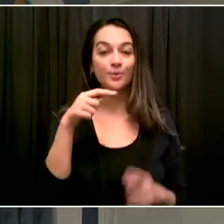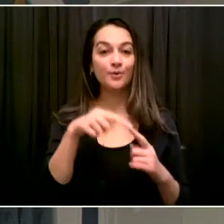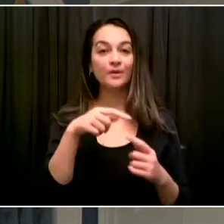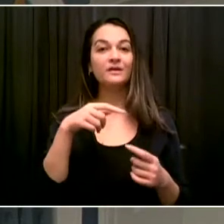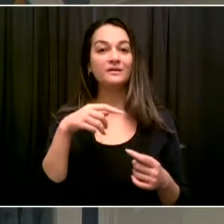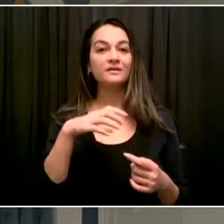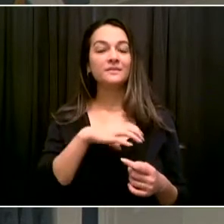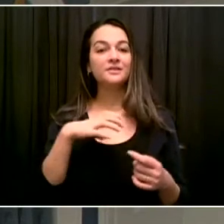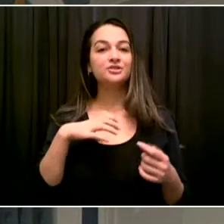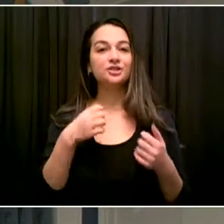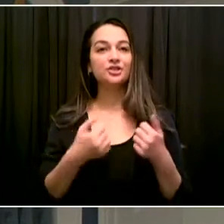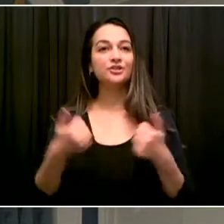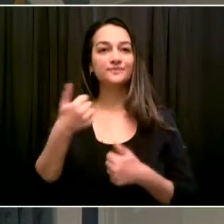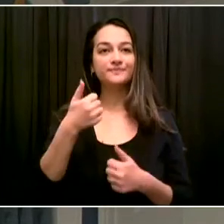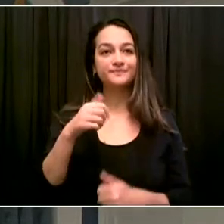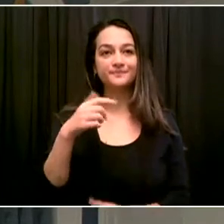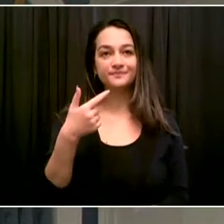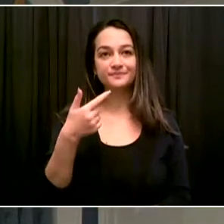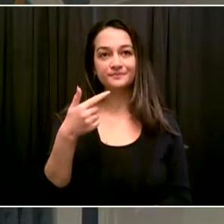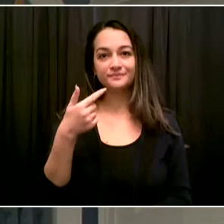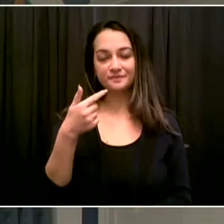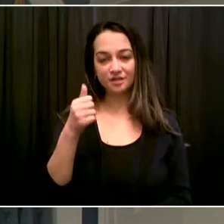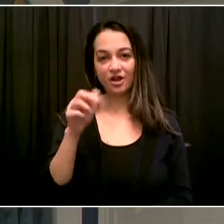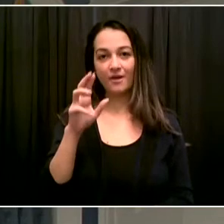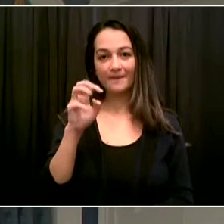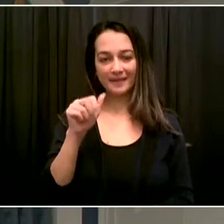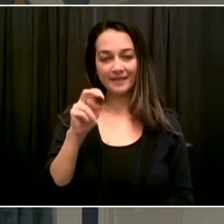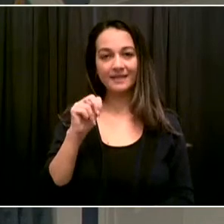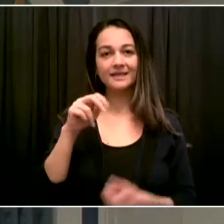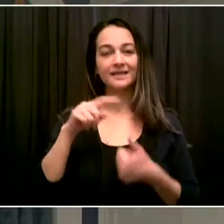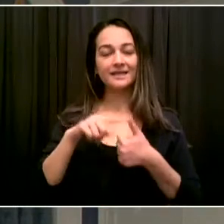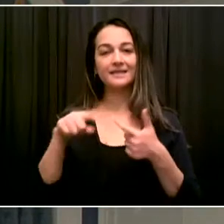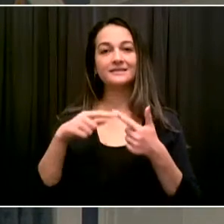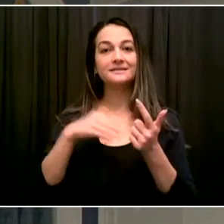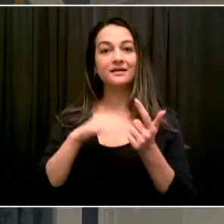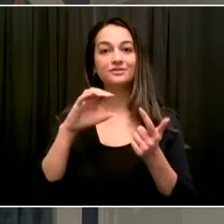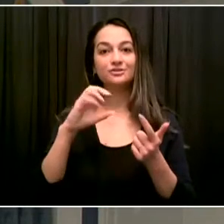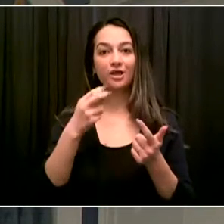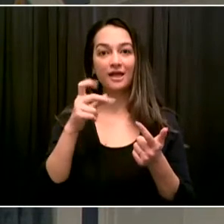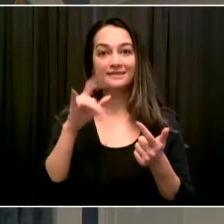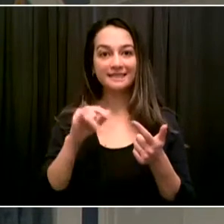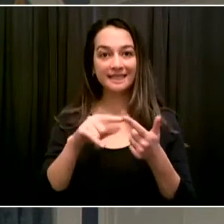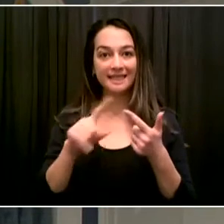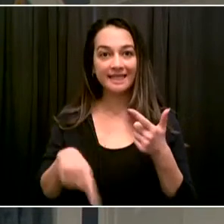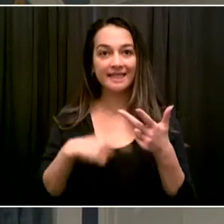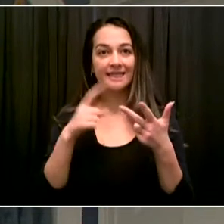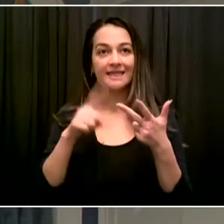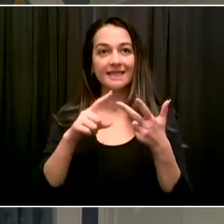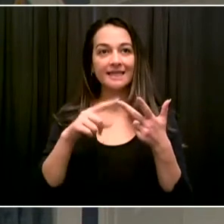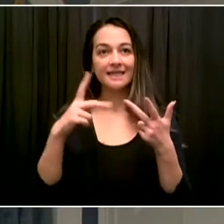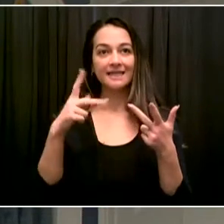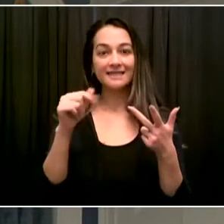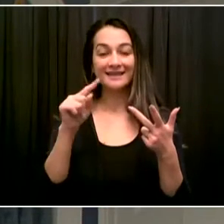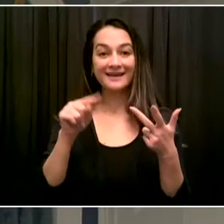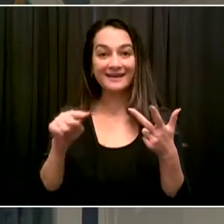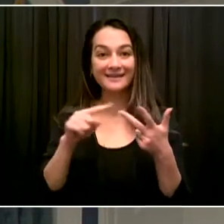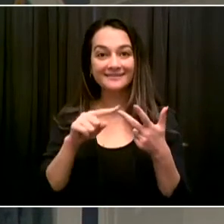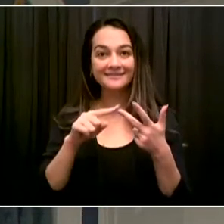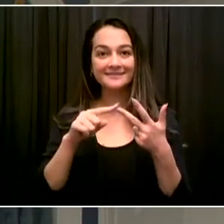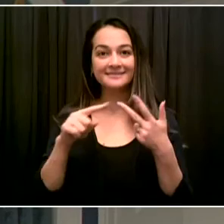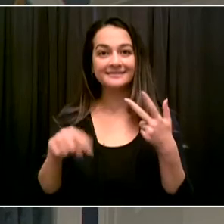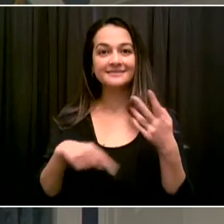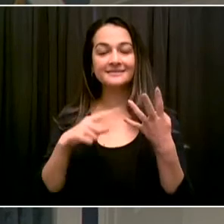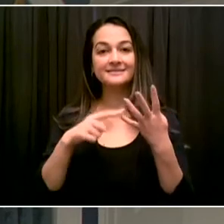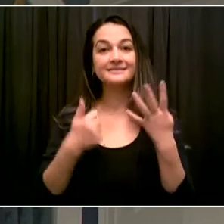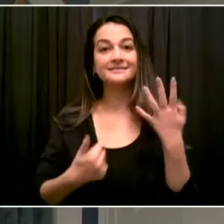Dr. Choksi, by Dr. Katz, and by Department of Transportation Chief Strategy Officer Jimmy Kim. First question today goes